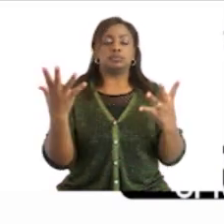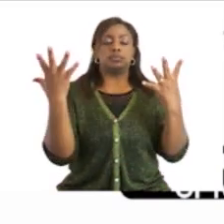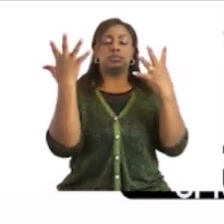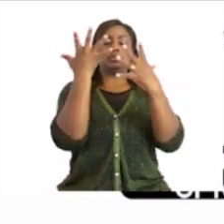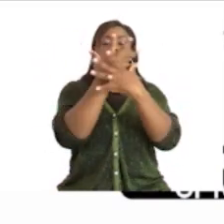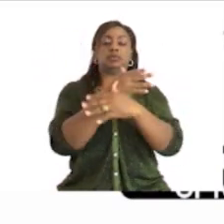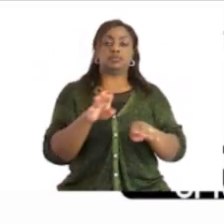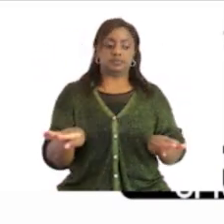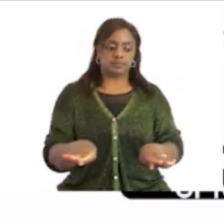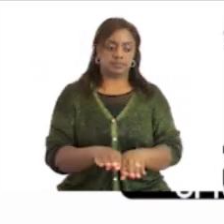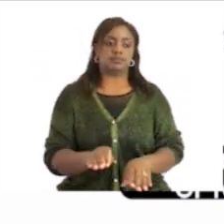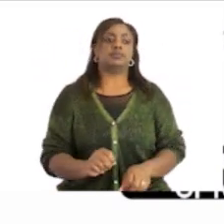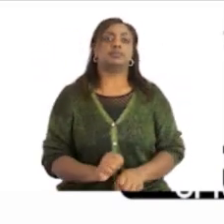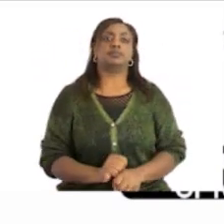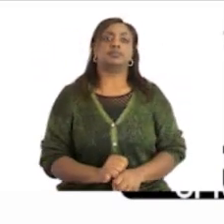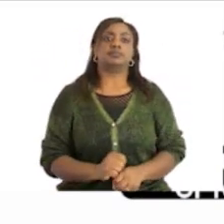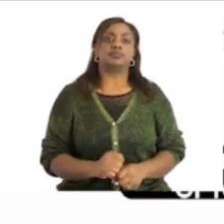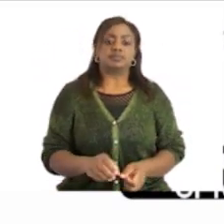damage, and damage to your liver.